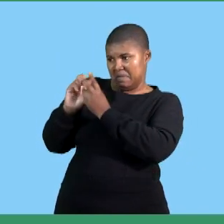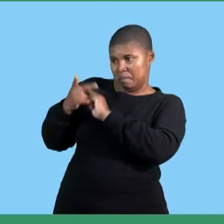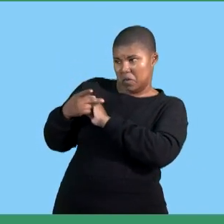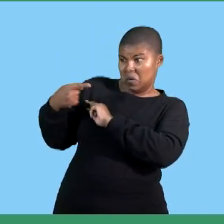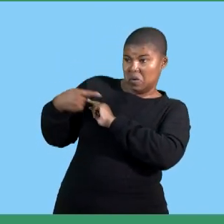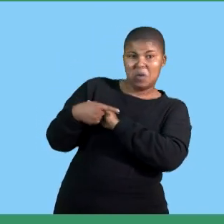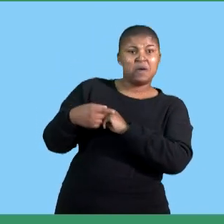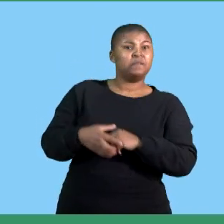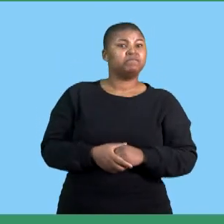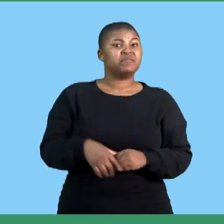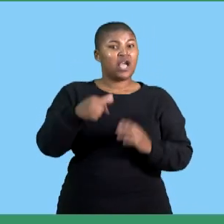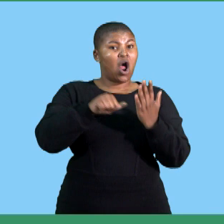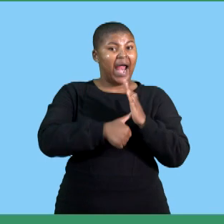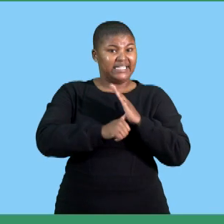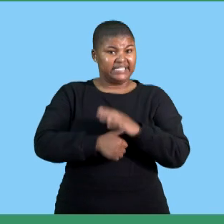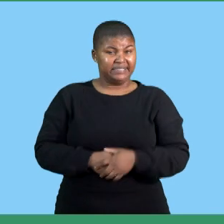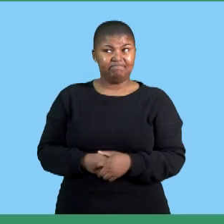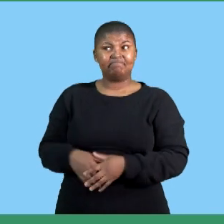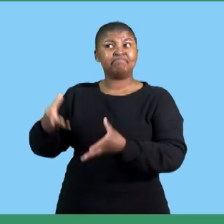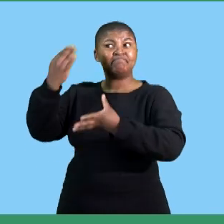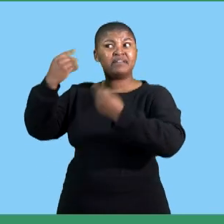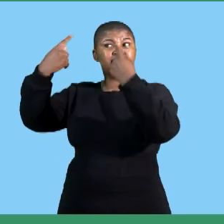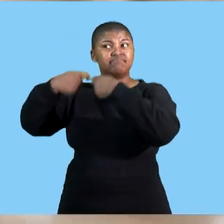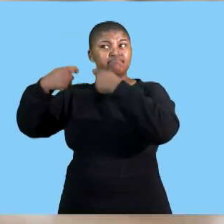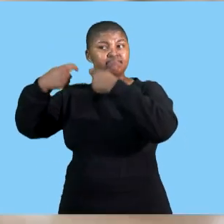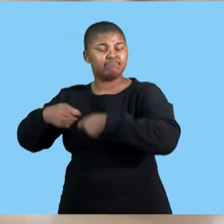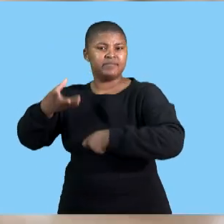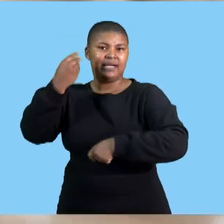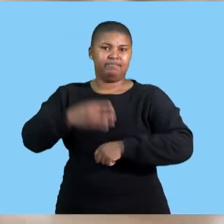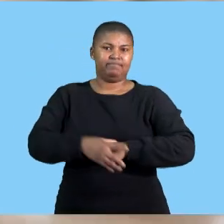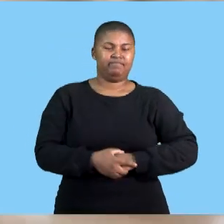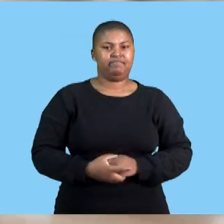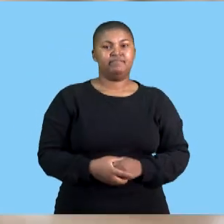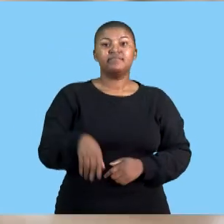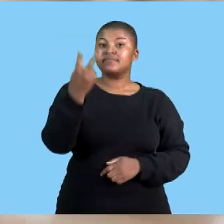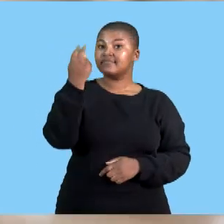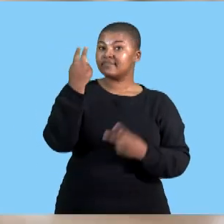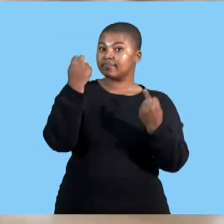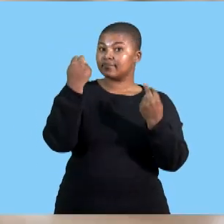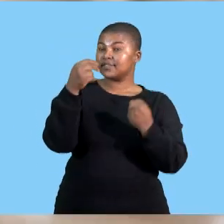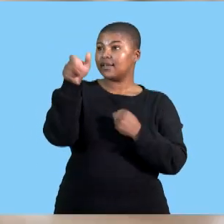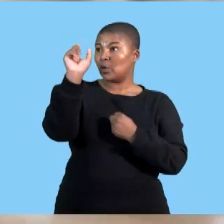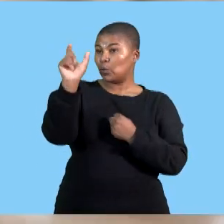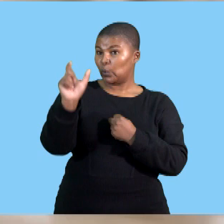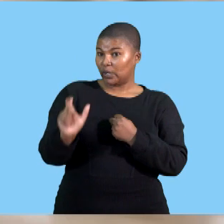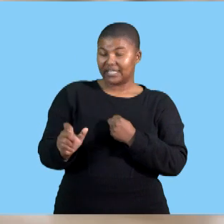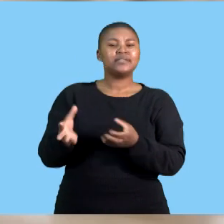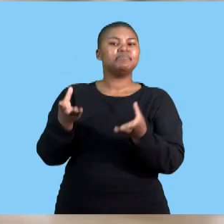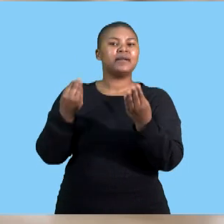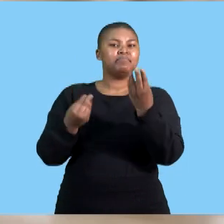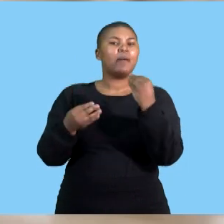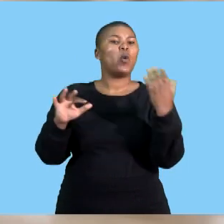receivable finance, and angel funding. Now, let's look at the new words and language that you are going to come